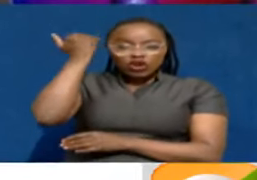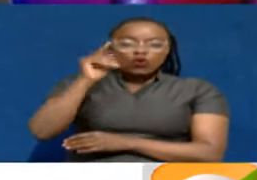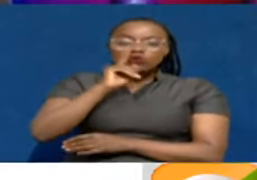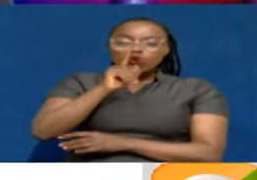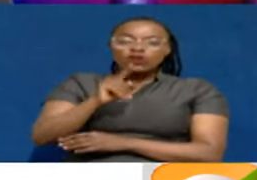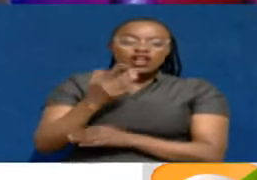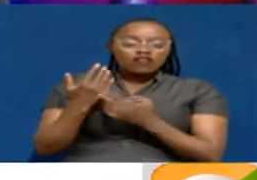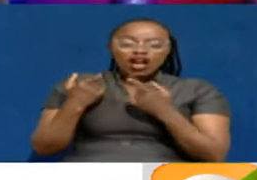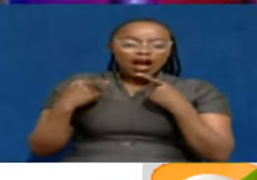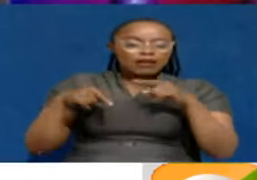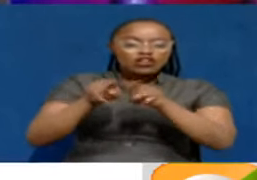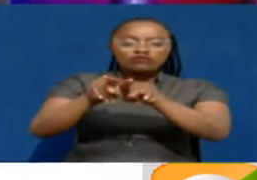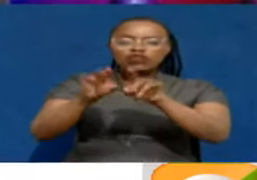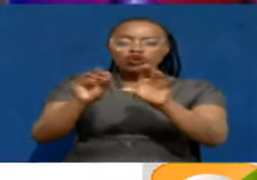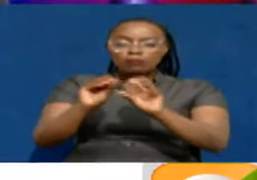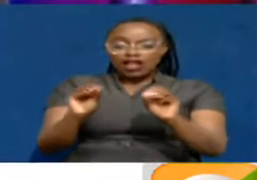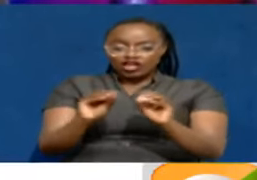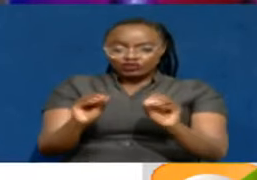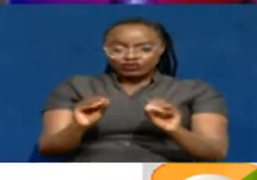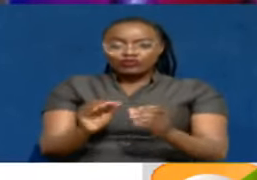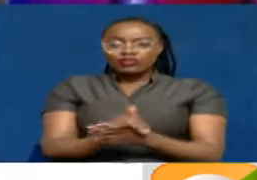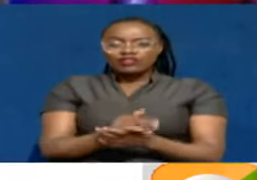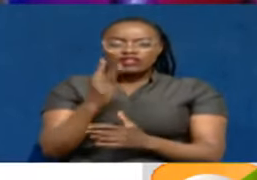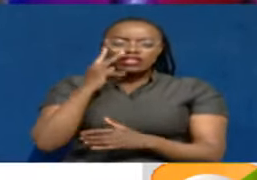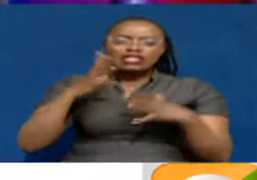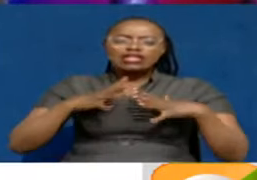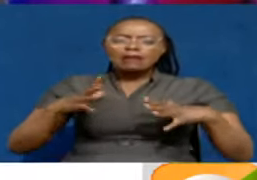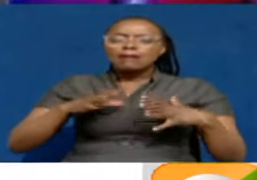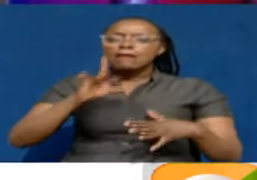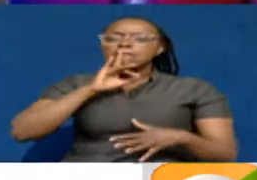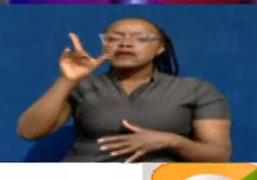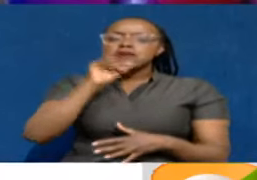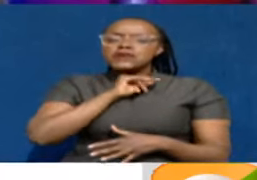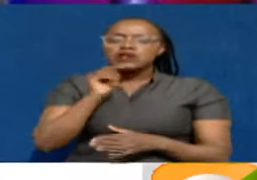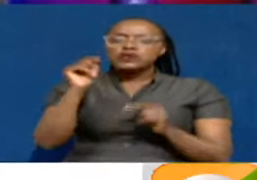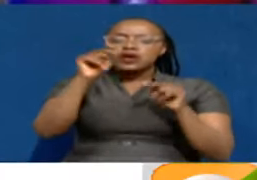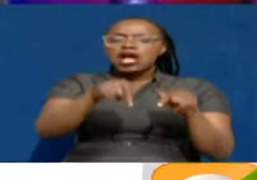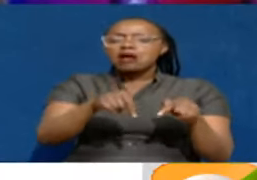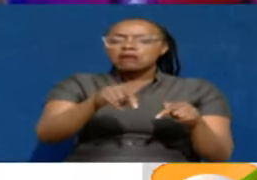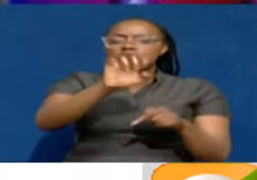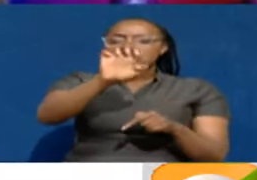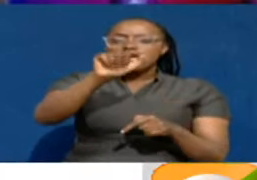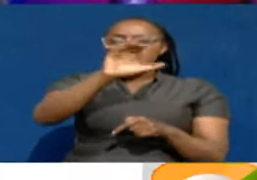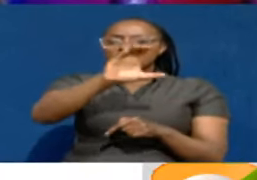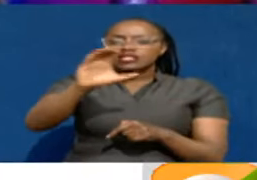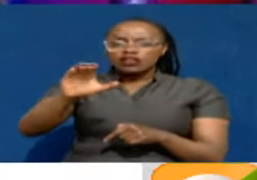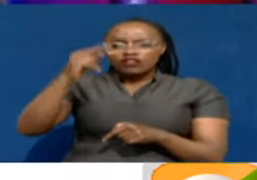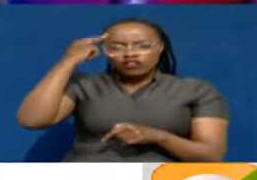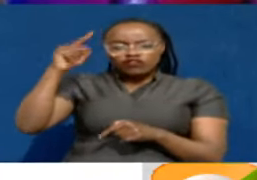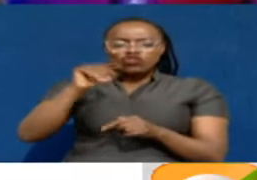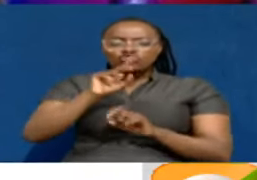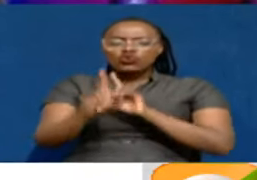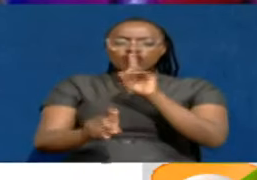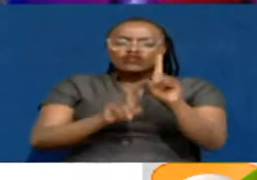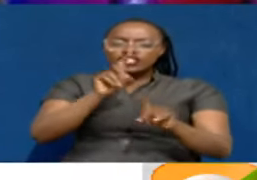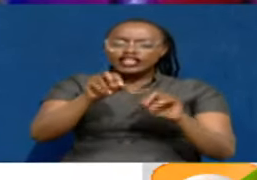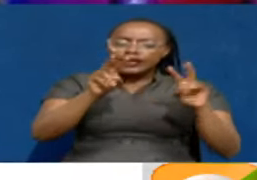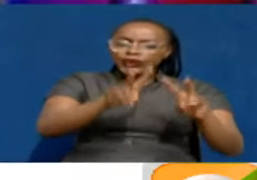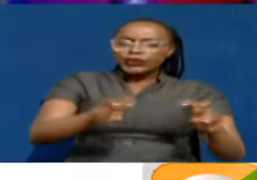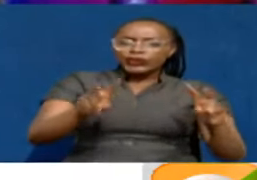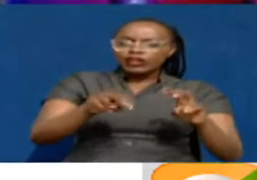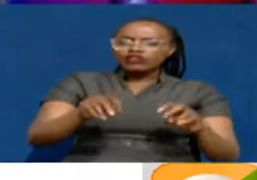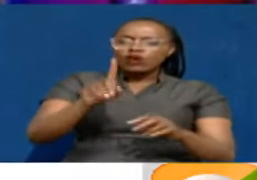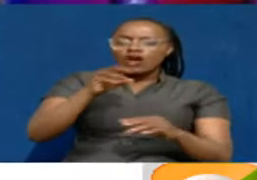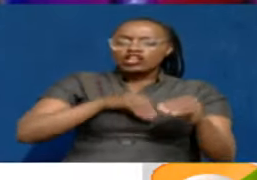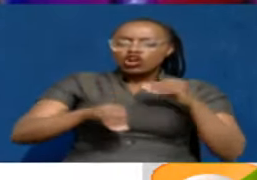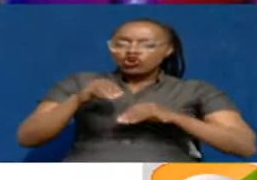is not complied with. Haven't we seen guys who have been ordered to appear before EACC for grilling, for investigation of